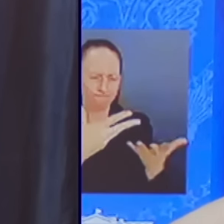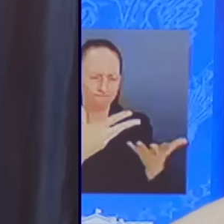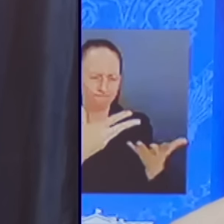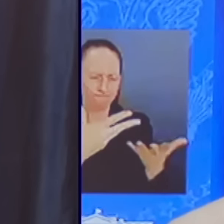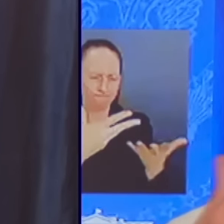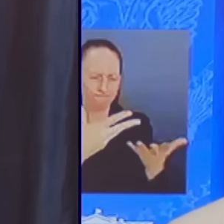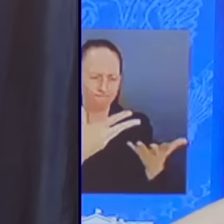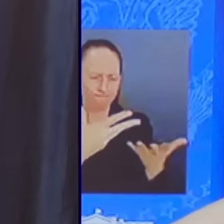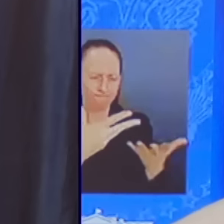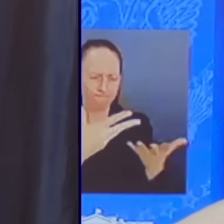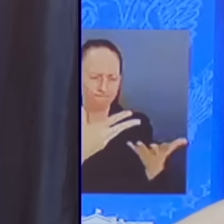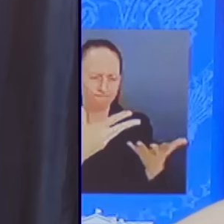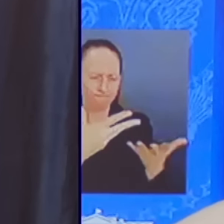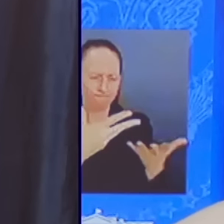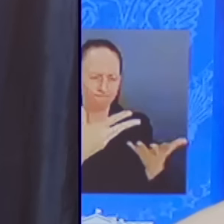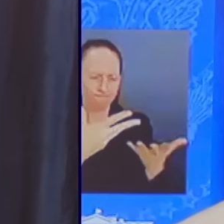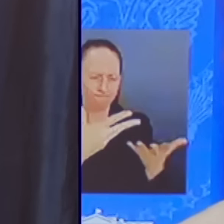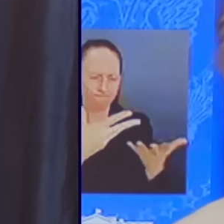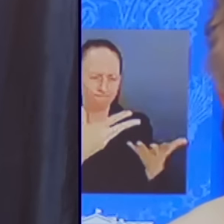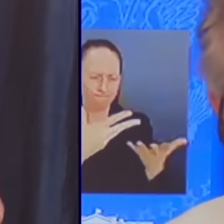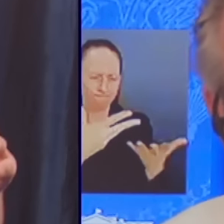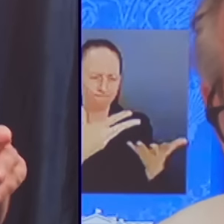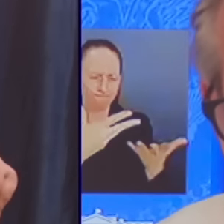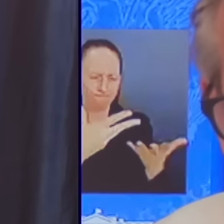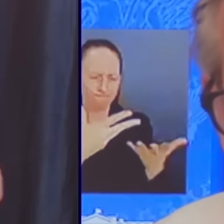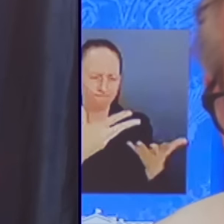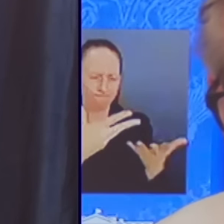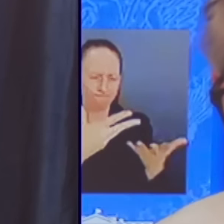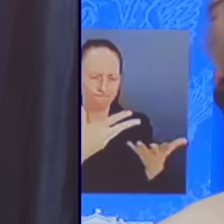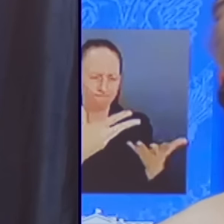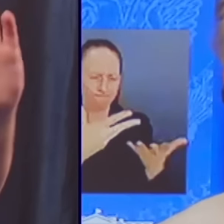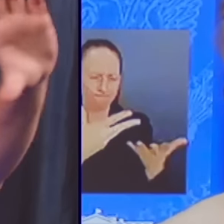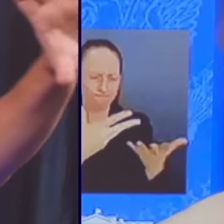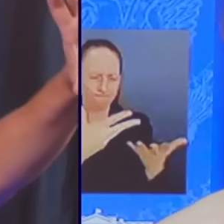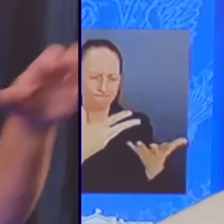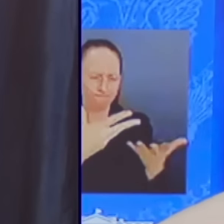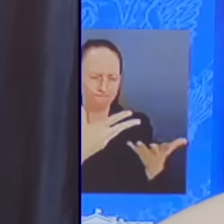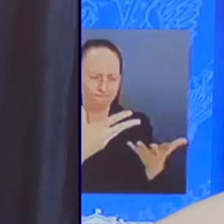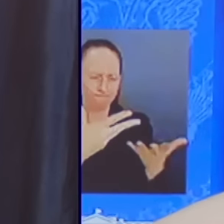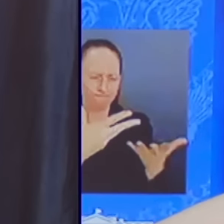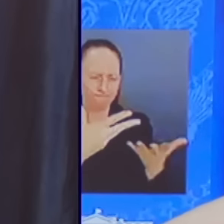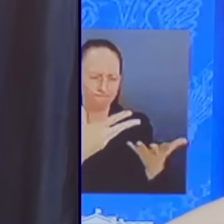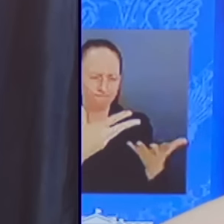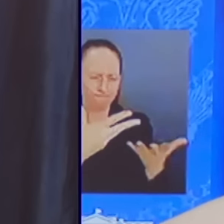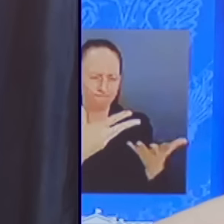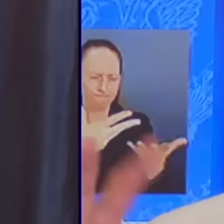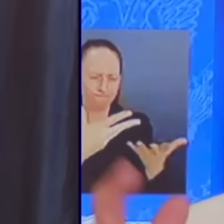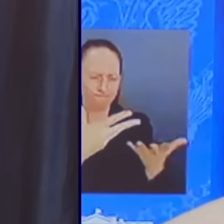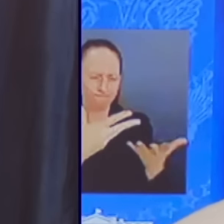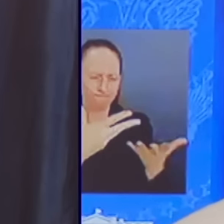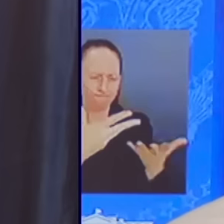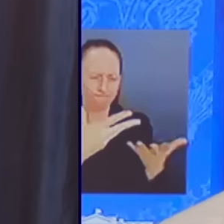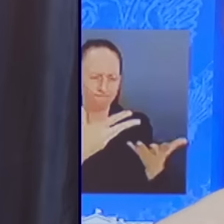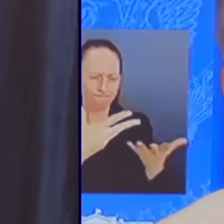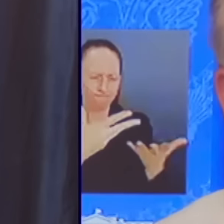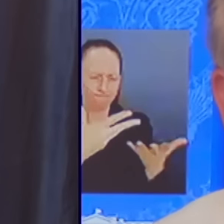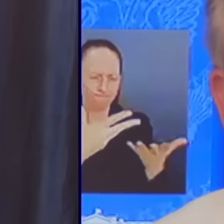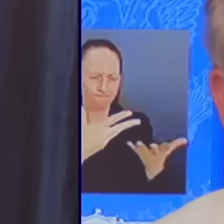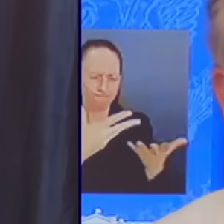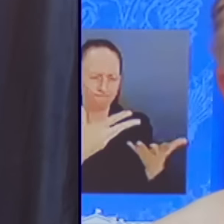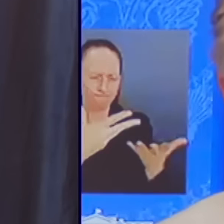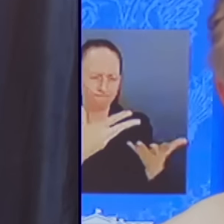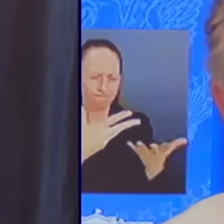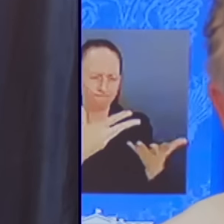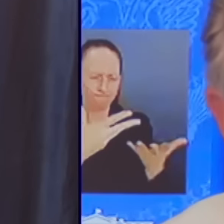said with their mouth. Yeah. Okay. Yeah. Two on each side. Like, see, we do that. And he would go, he just